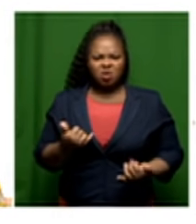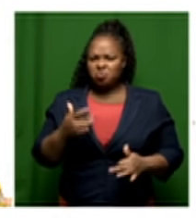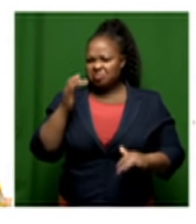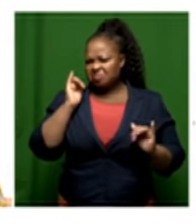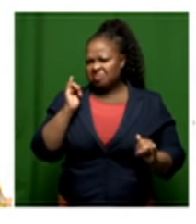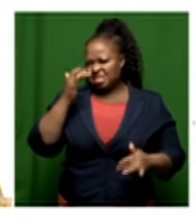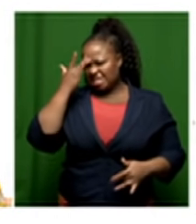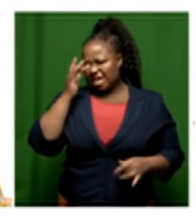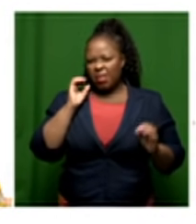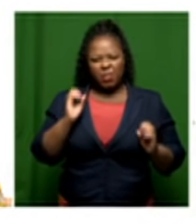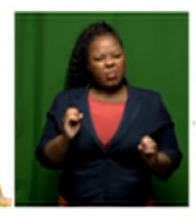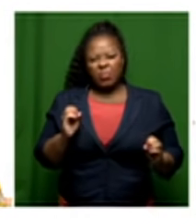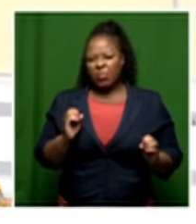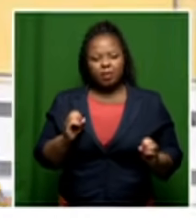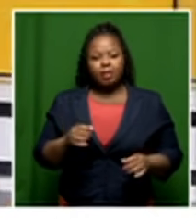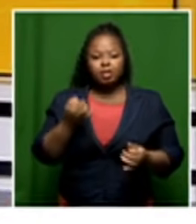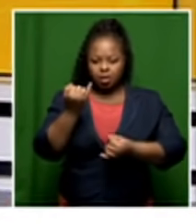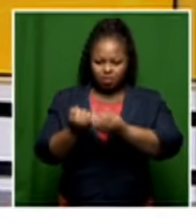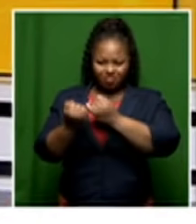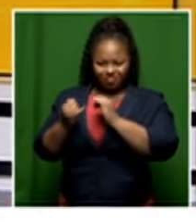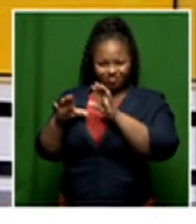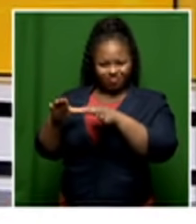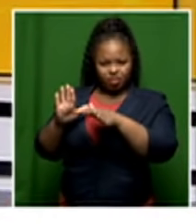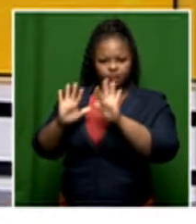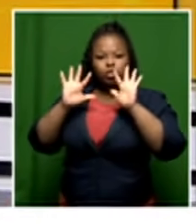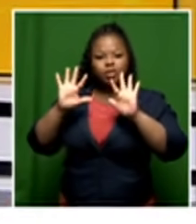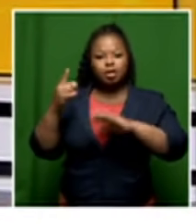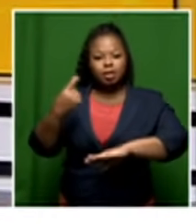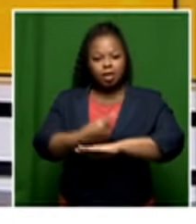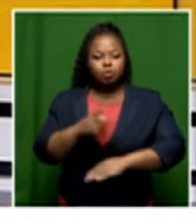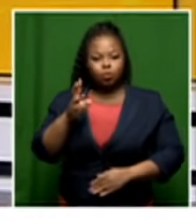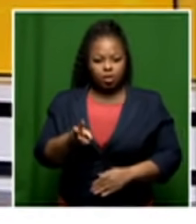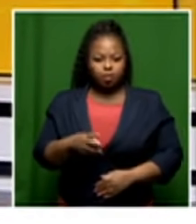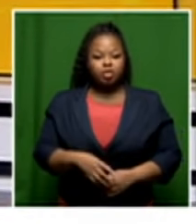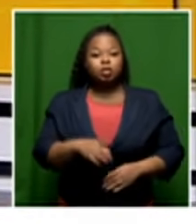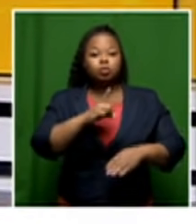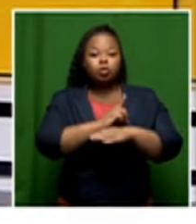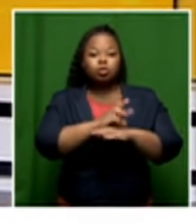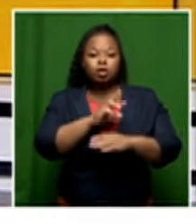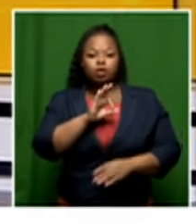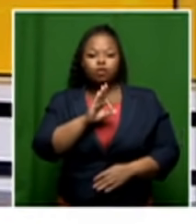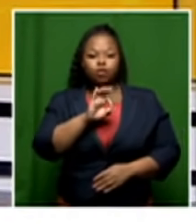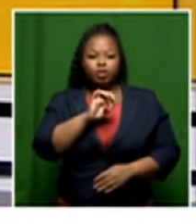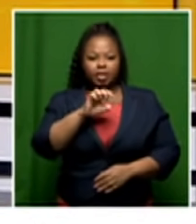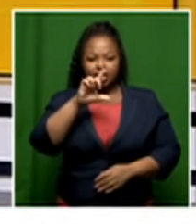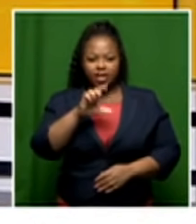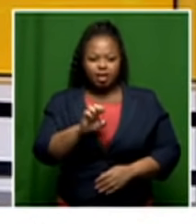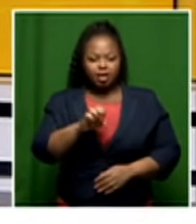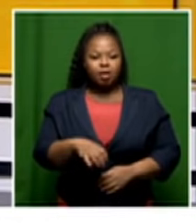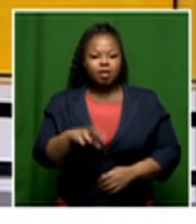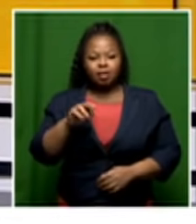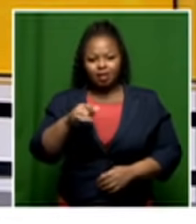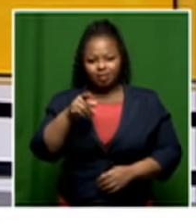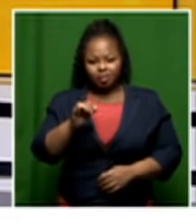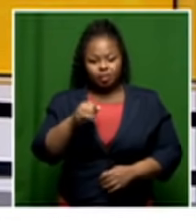any severe symptoms and will remain in isolation for 10 days. Dr. Fundile Nyati is a health expert